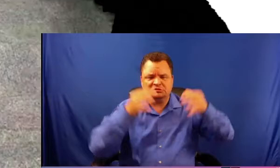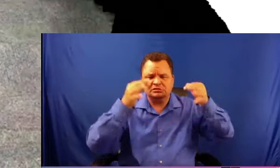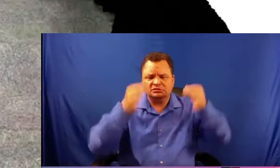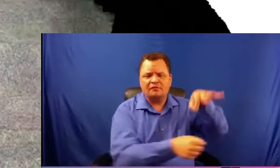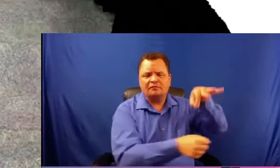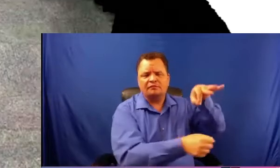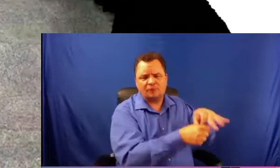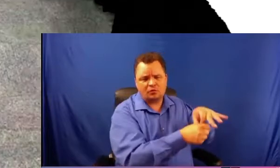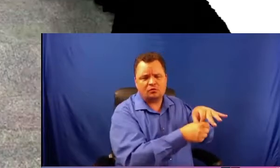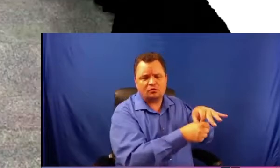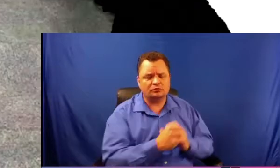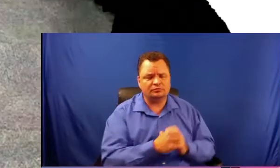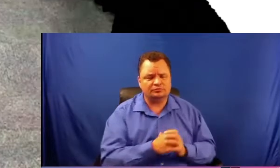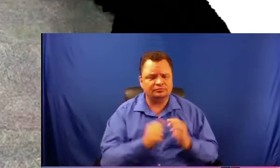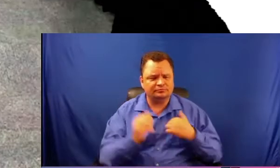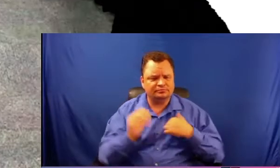me.